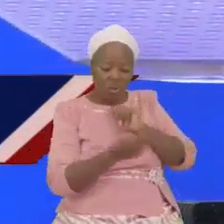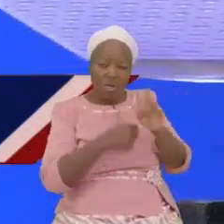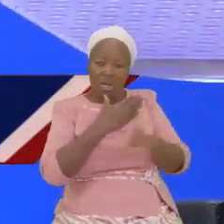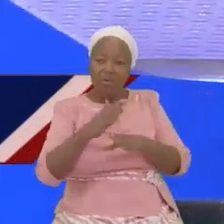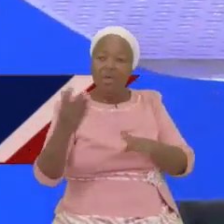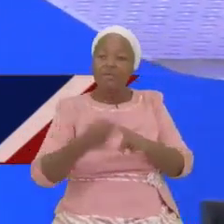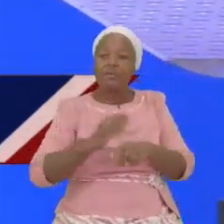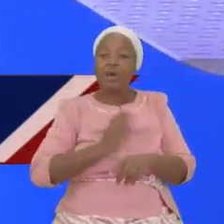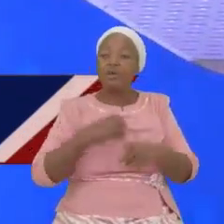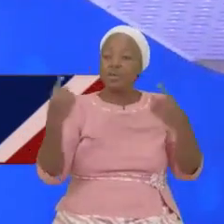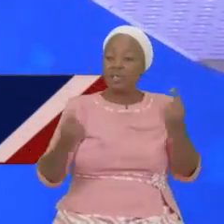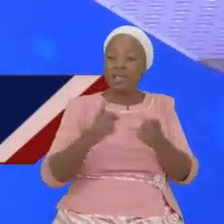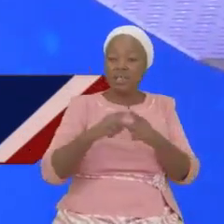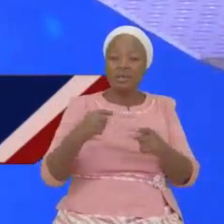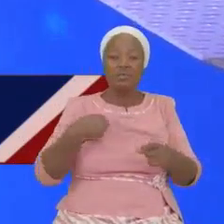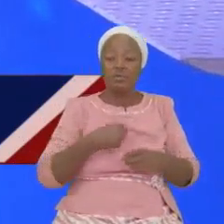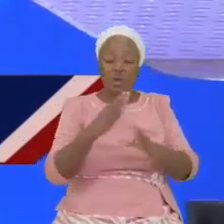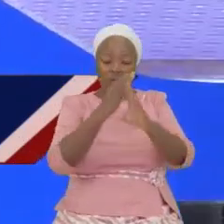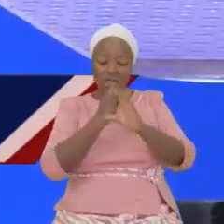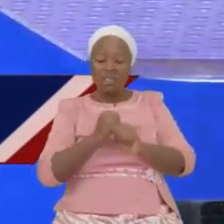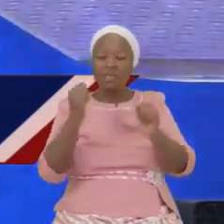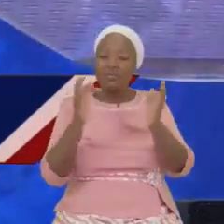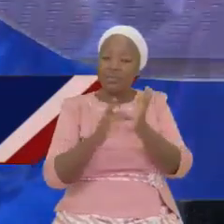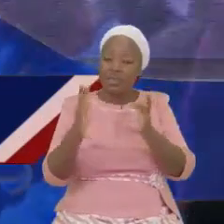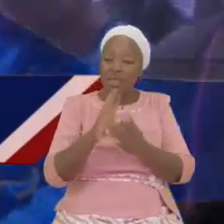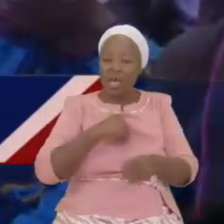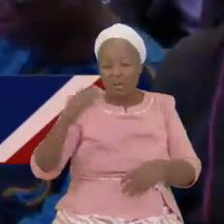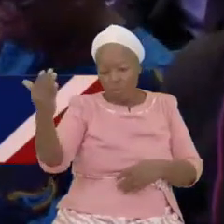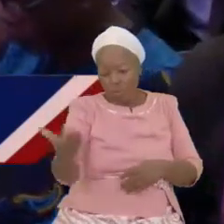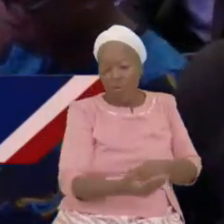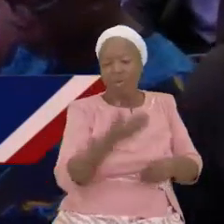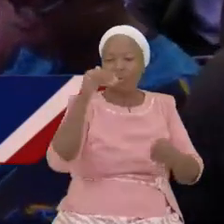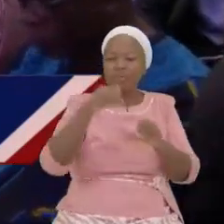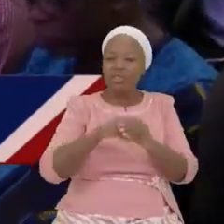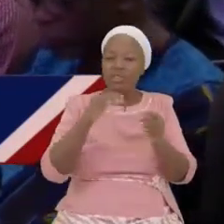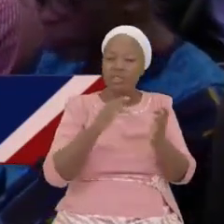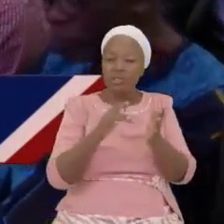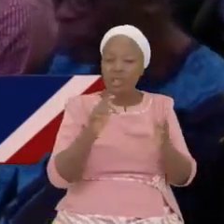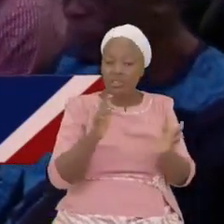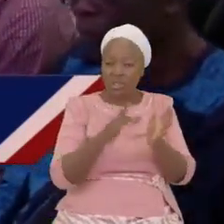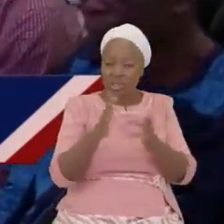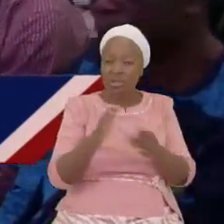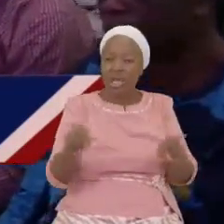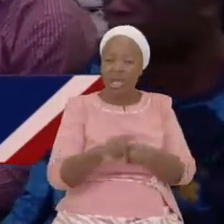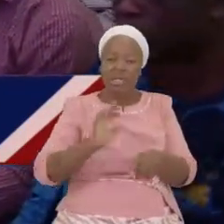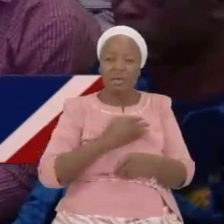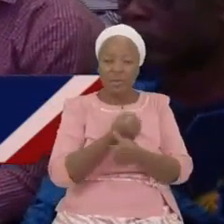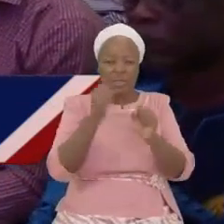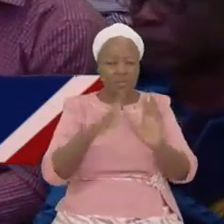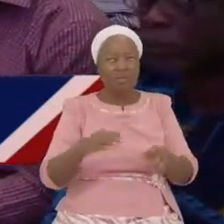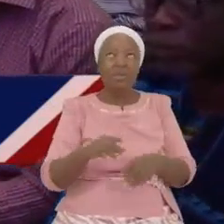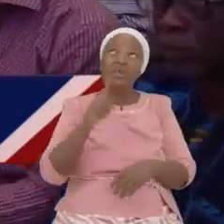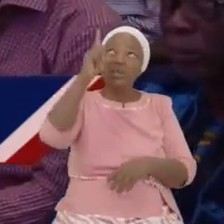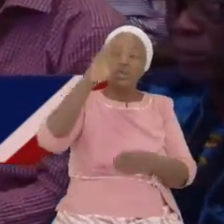our sin, and we receive Jesus and welcome Jesus as our Savior. He forgives us.